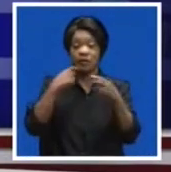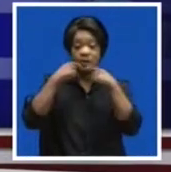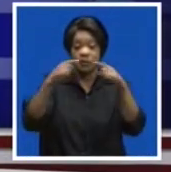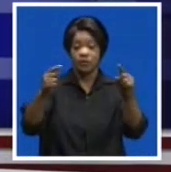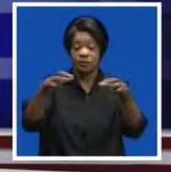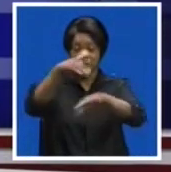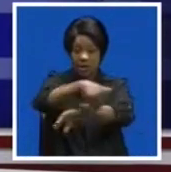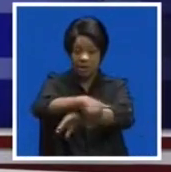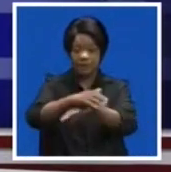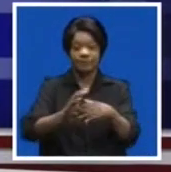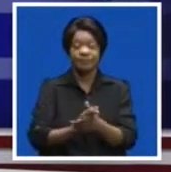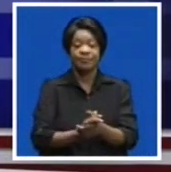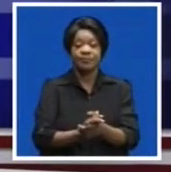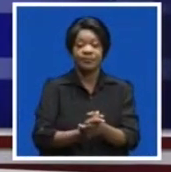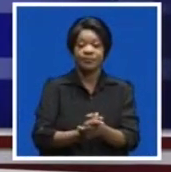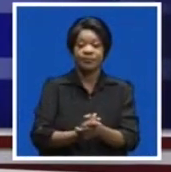tonight.